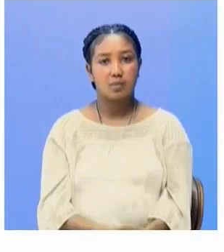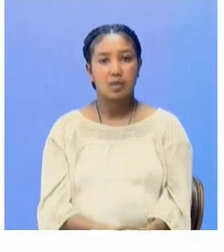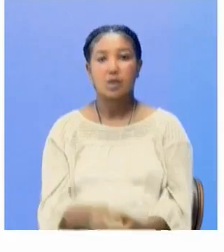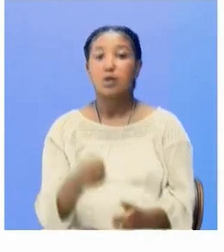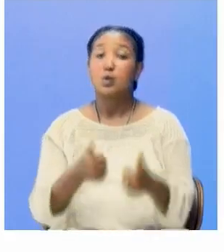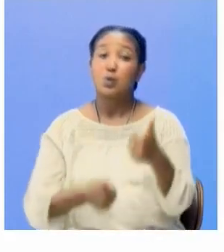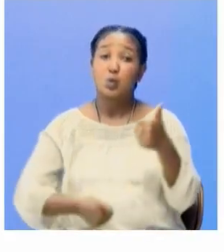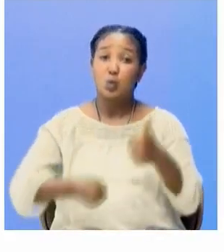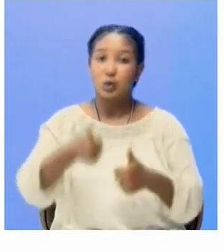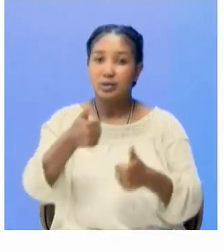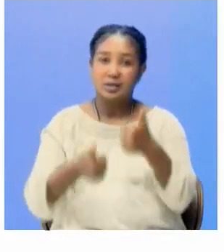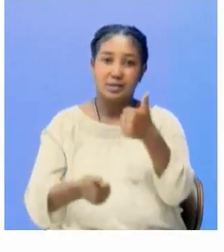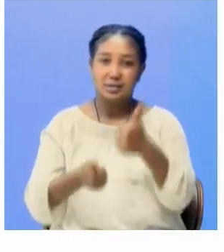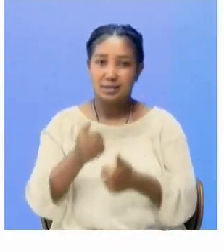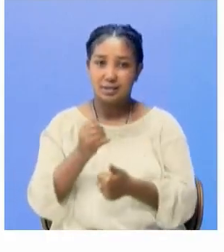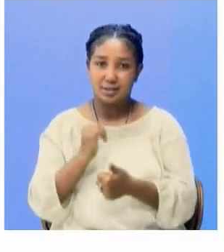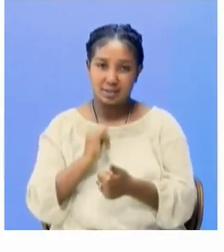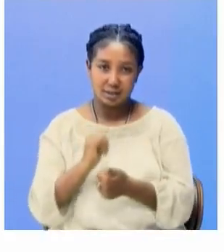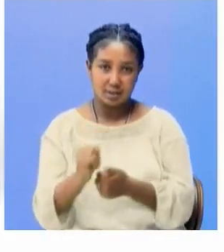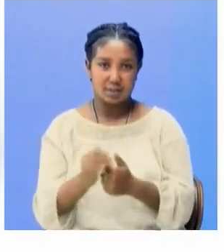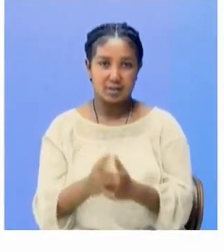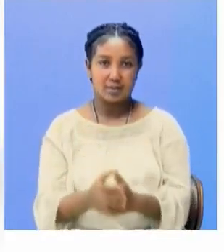which is